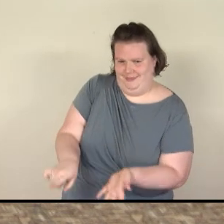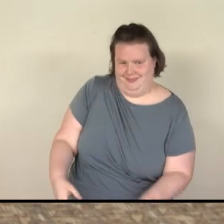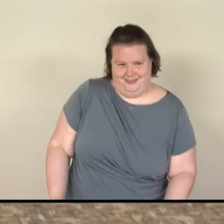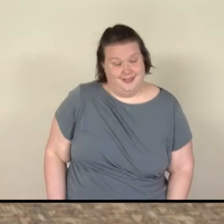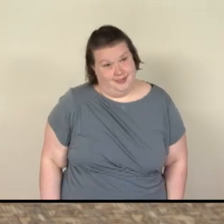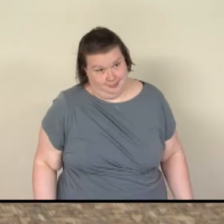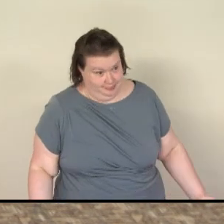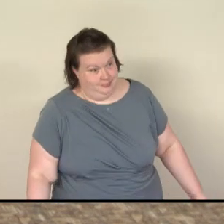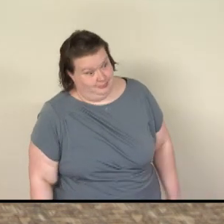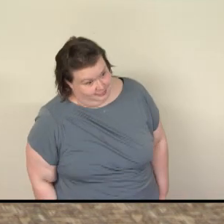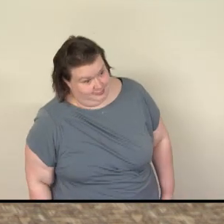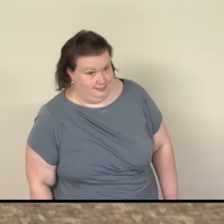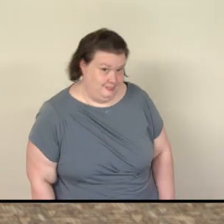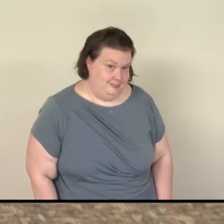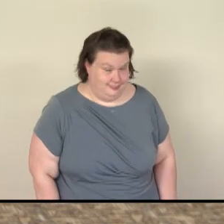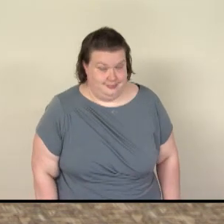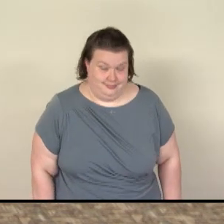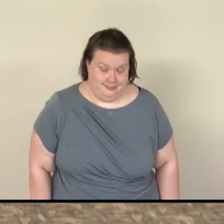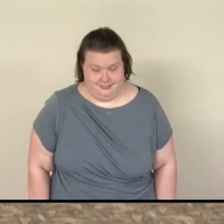Have a drawing. Yeah,